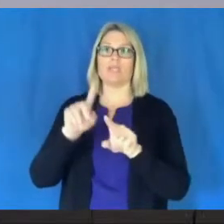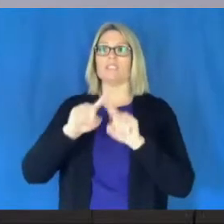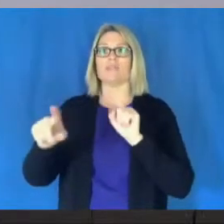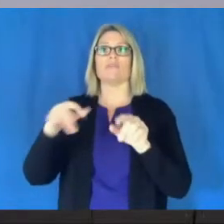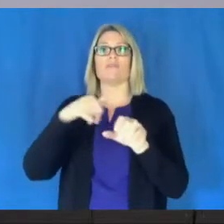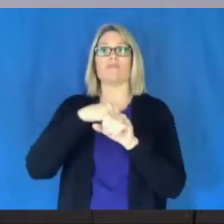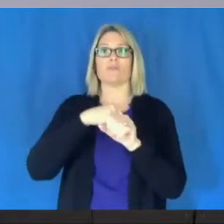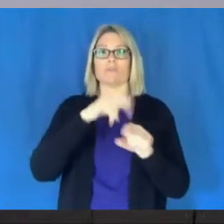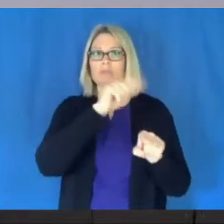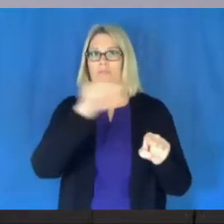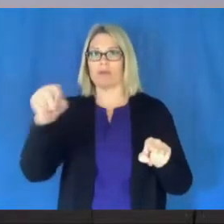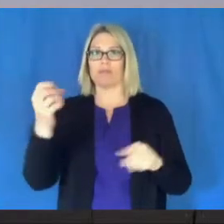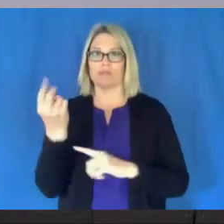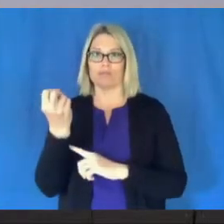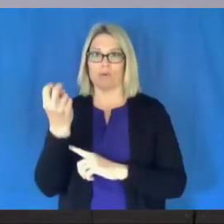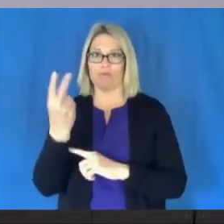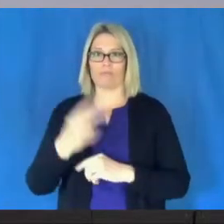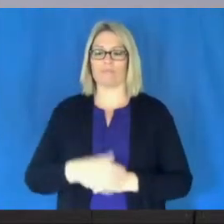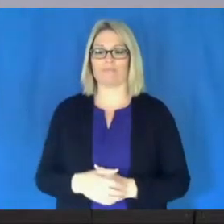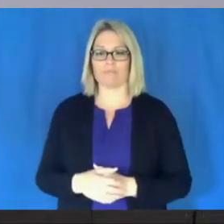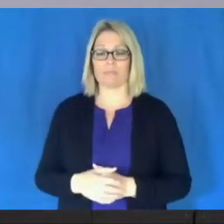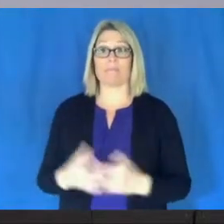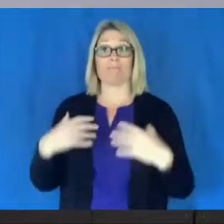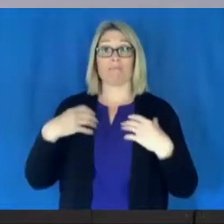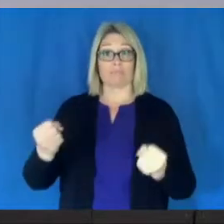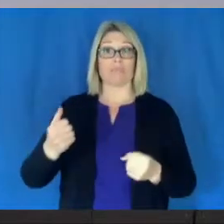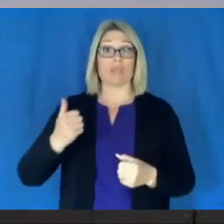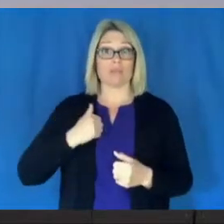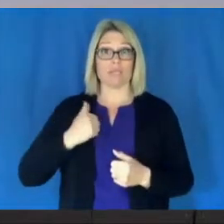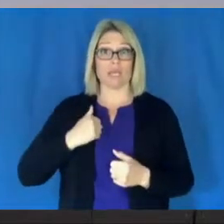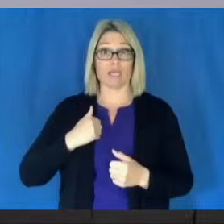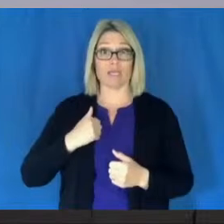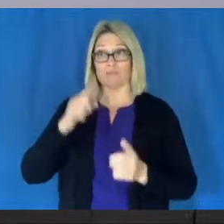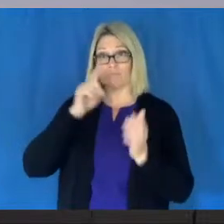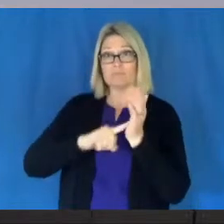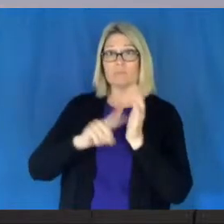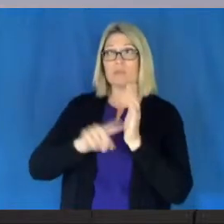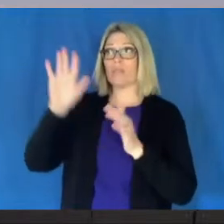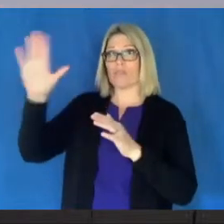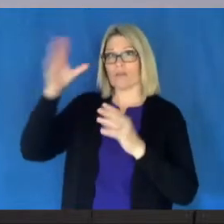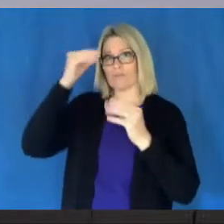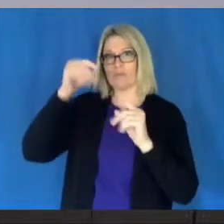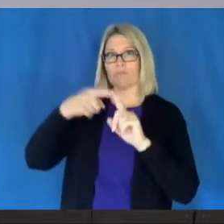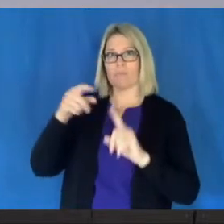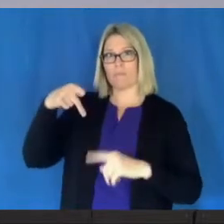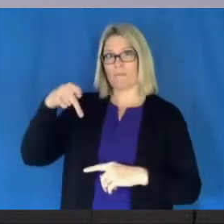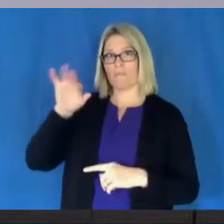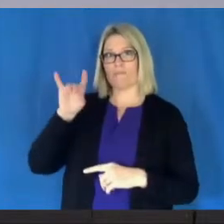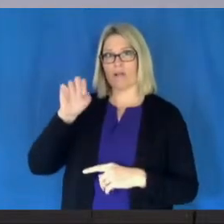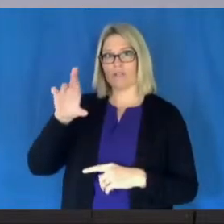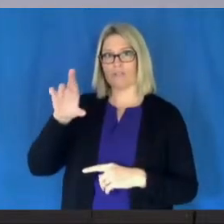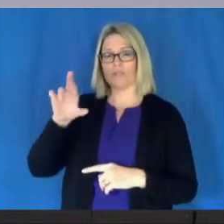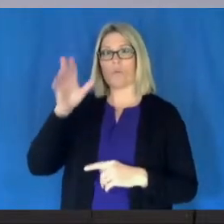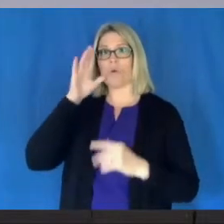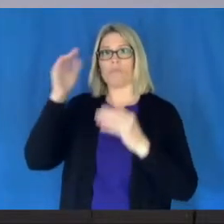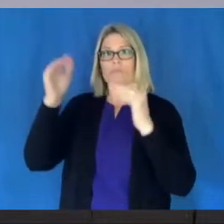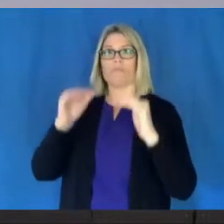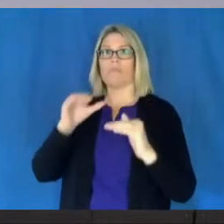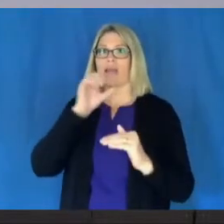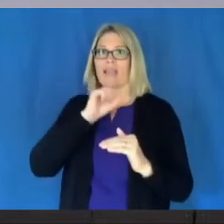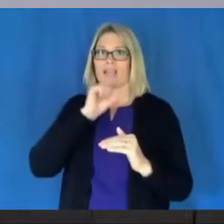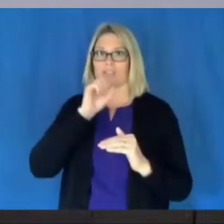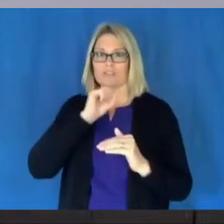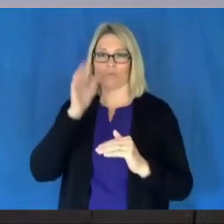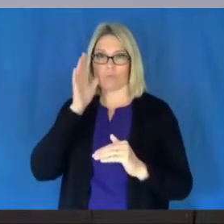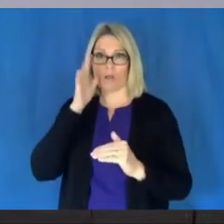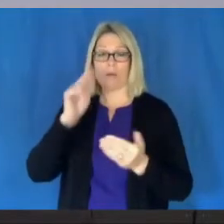well. Health Canada is reviewing data from Pfizer and is expected to lower the age for this product,